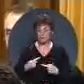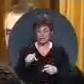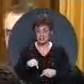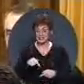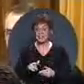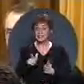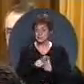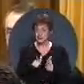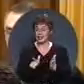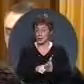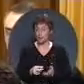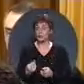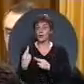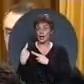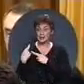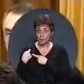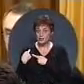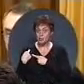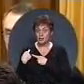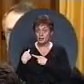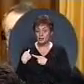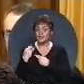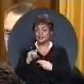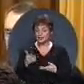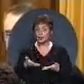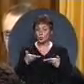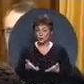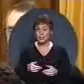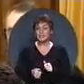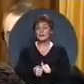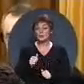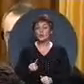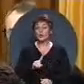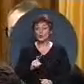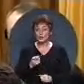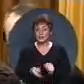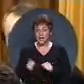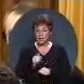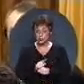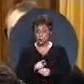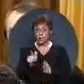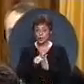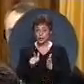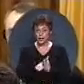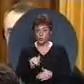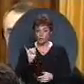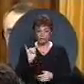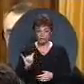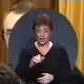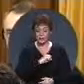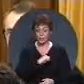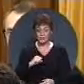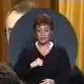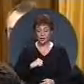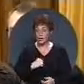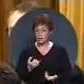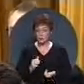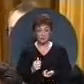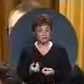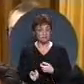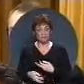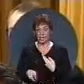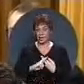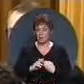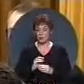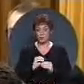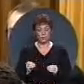up in the other place for over 100 days, Mr. Speaker, and have now reported it back, sir, stripping out key provisions of that bill. I